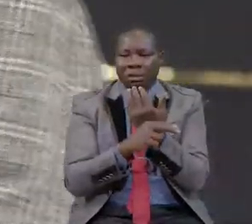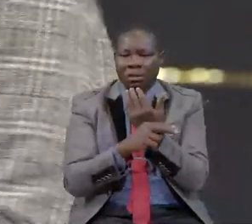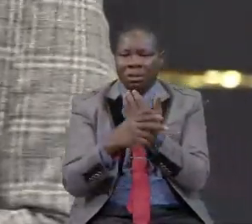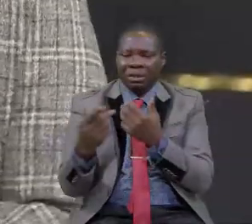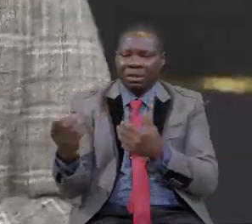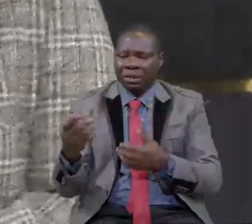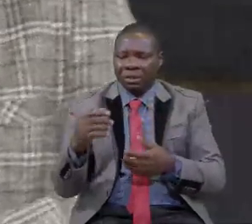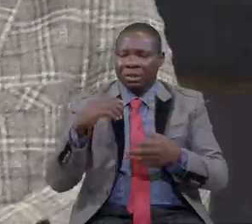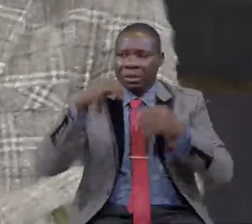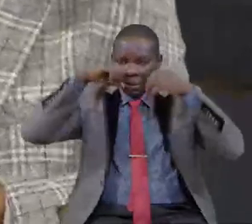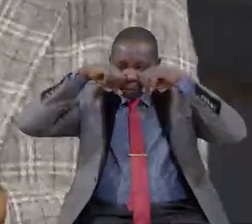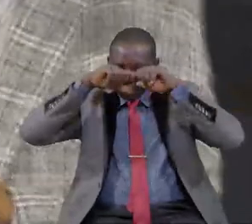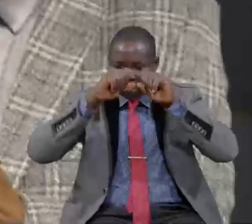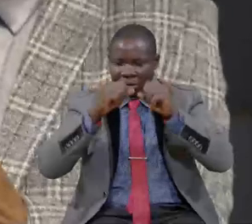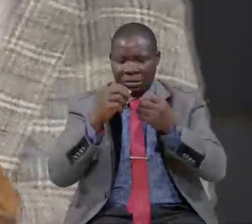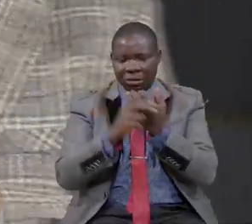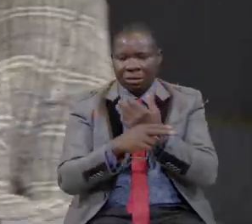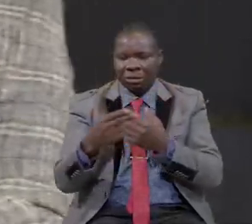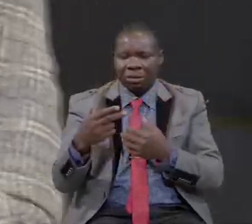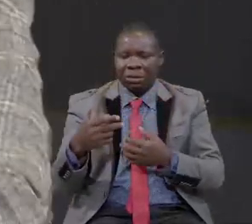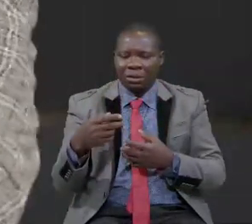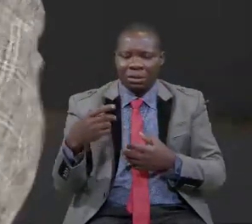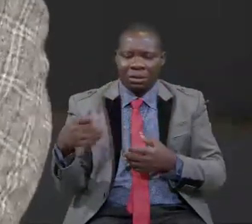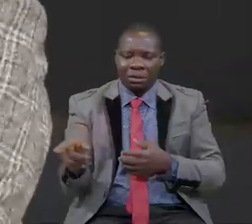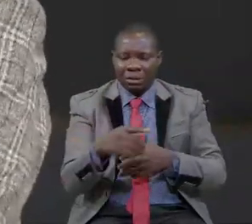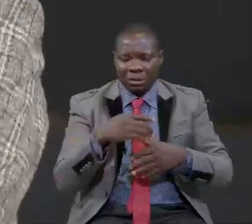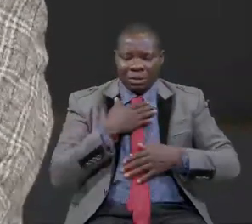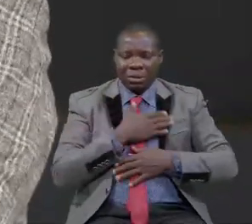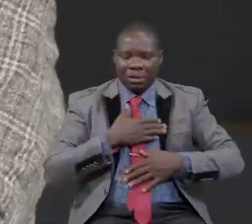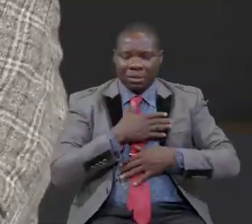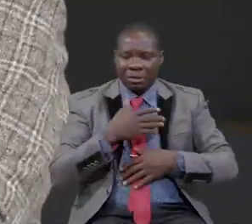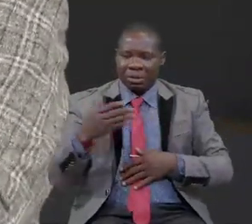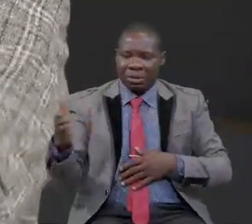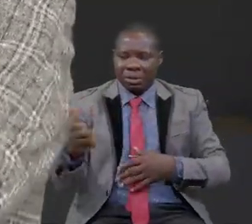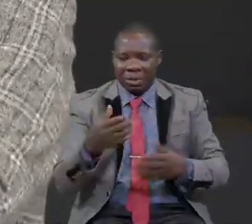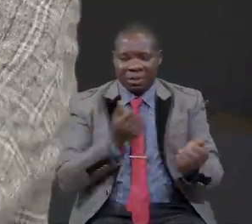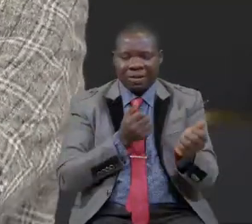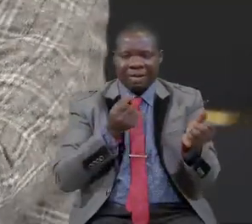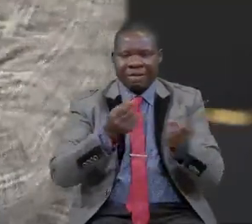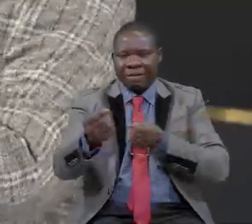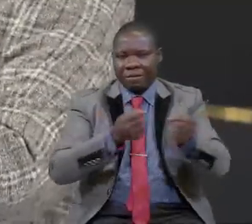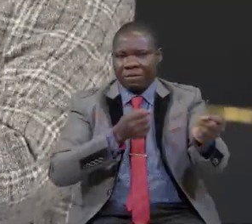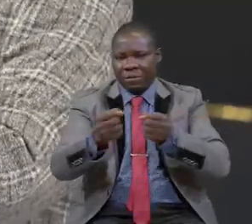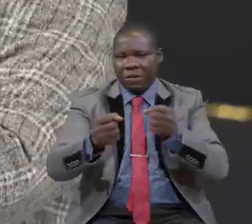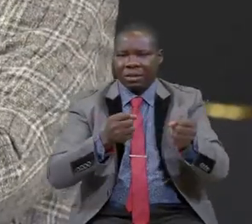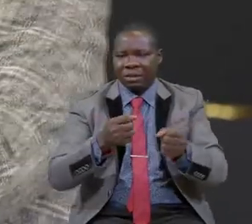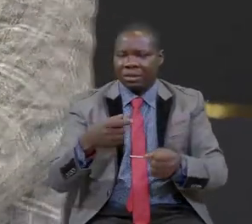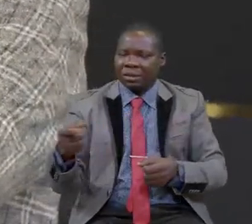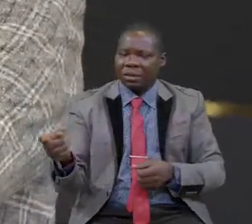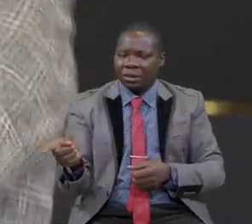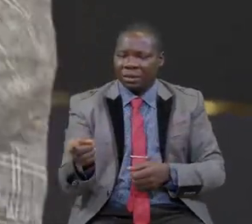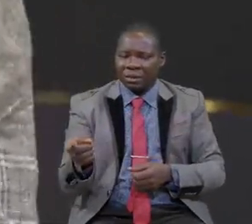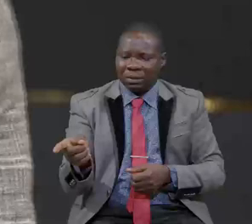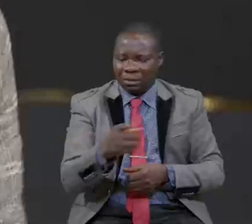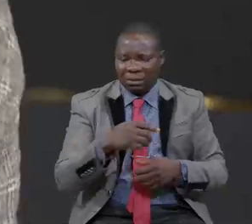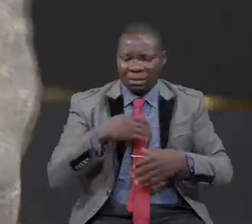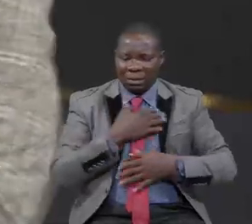covetousness. They enjoy their fighting. They enjoy their evil.